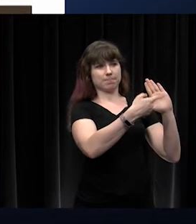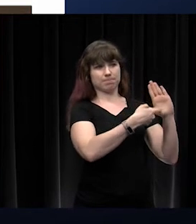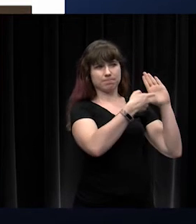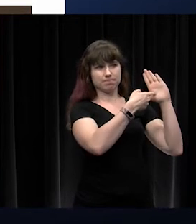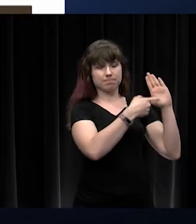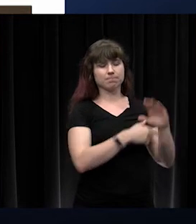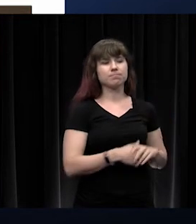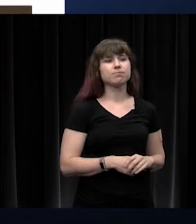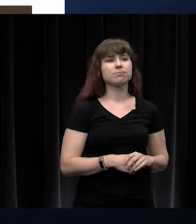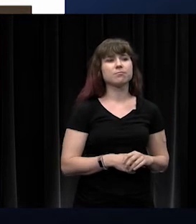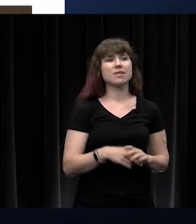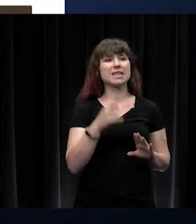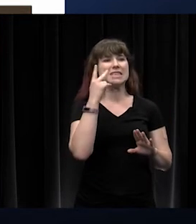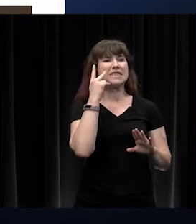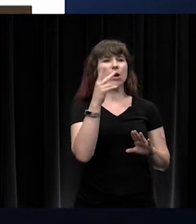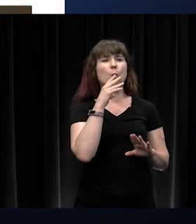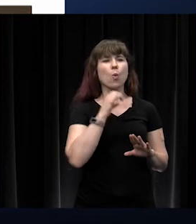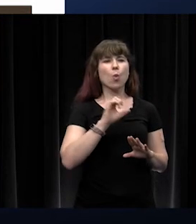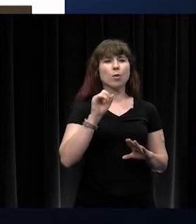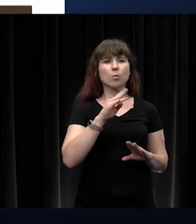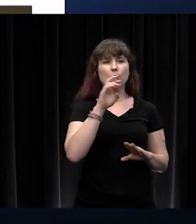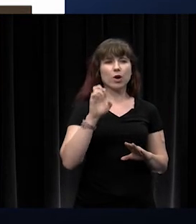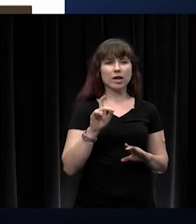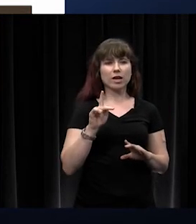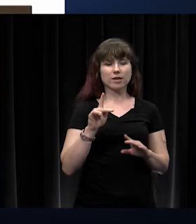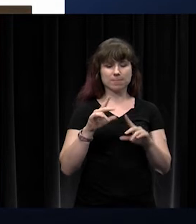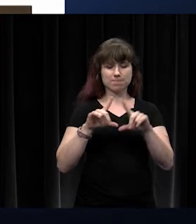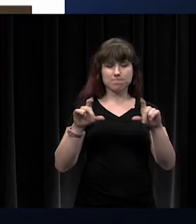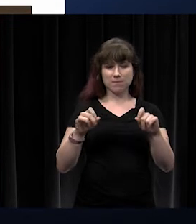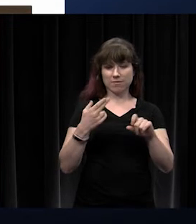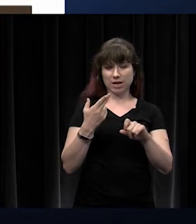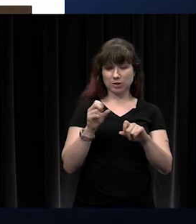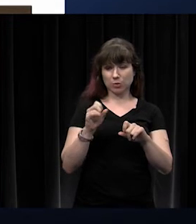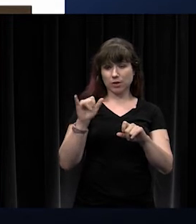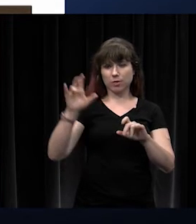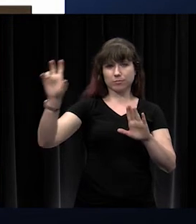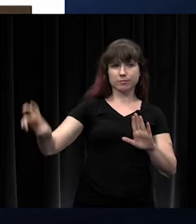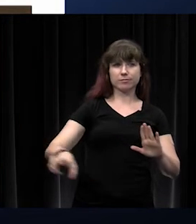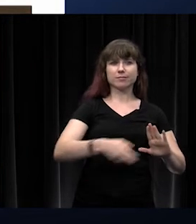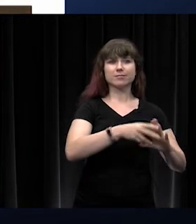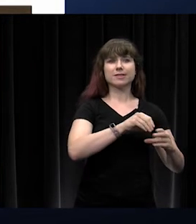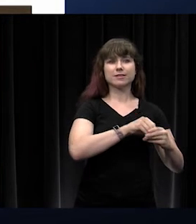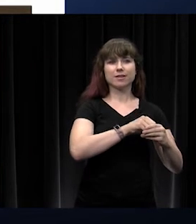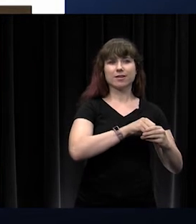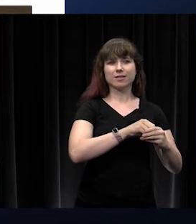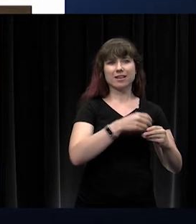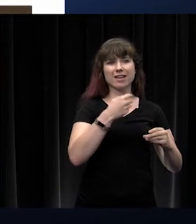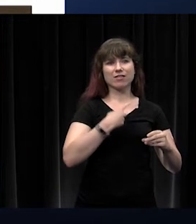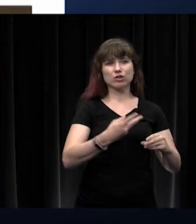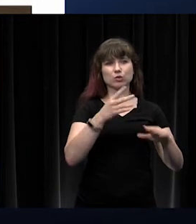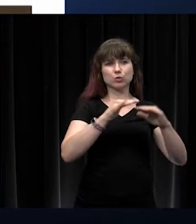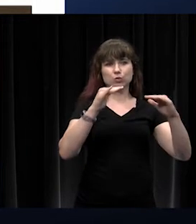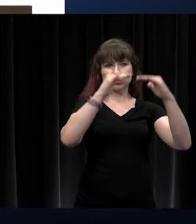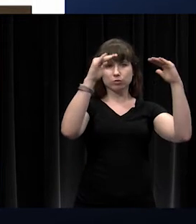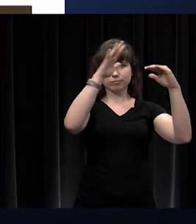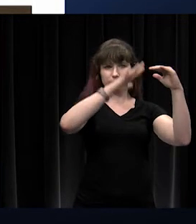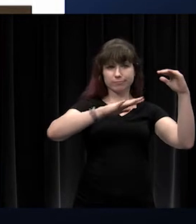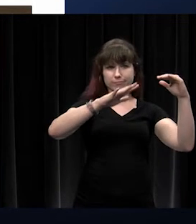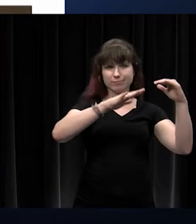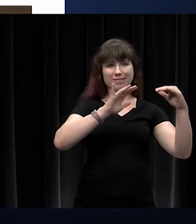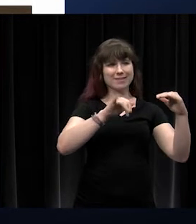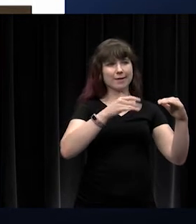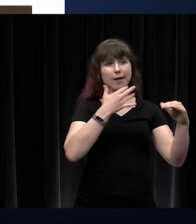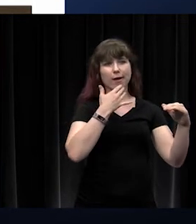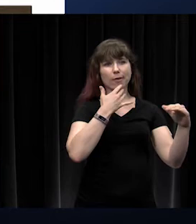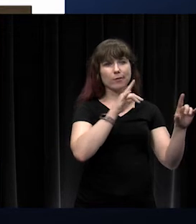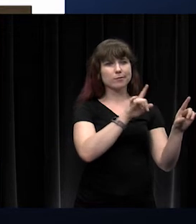existing brick of the high school now being inboard. The two-story space that's there using a lot of the same colors